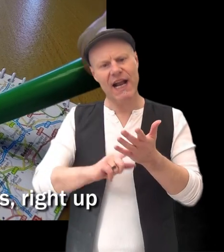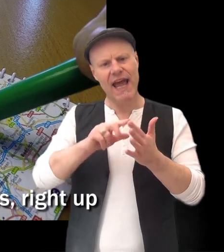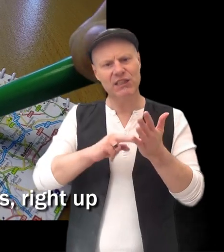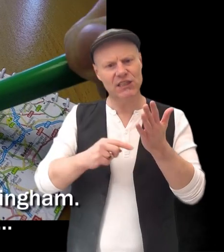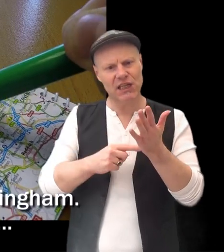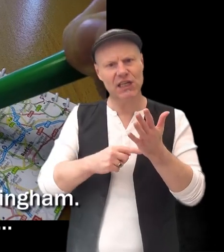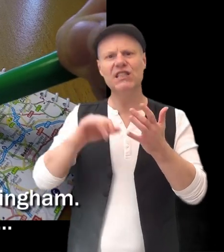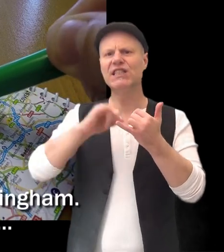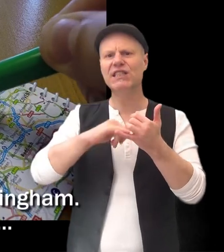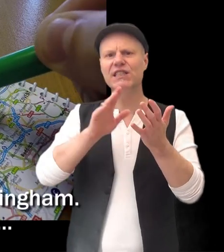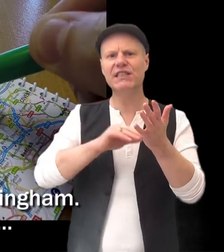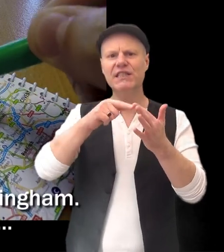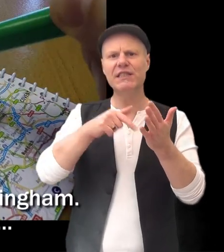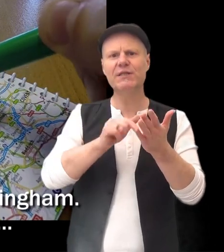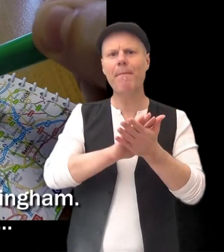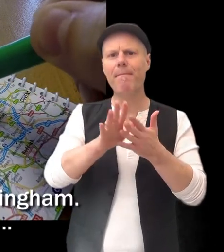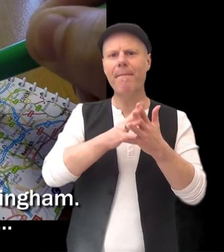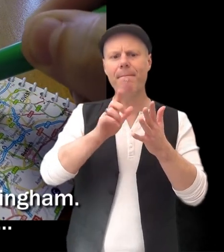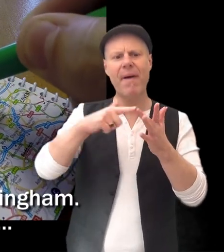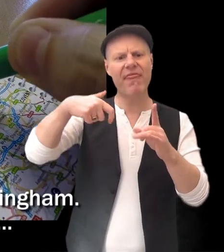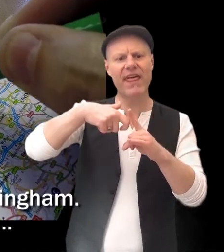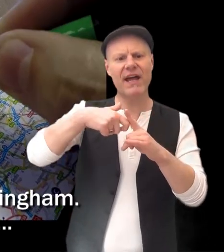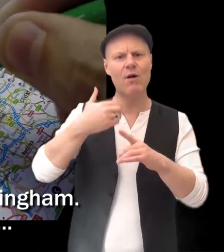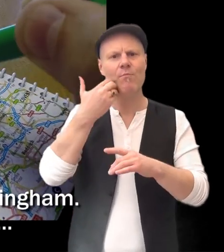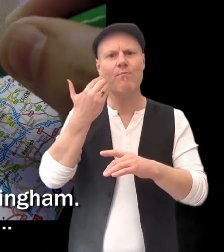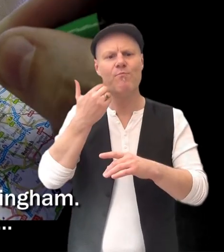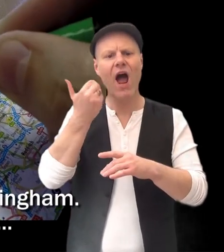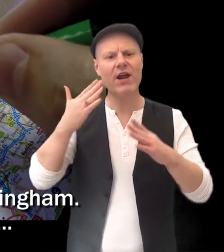Birmingham, go up, Brownhills.